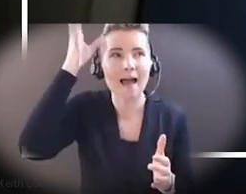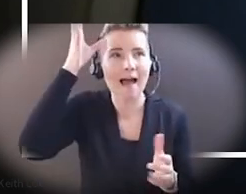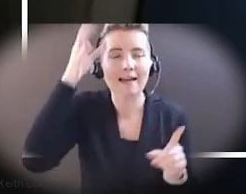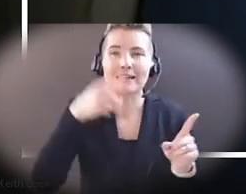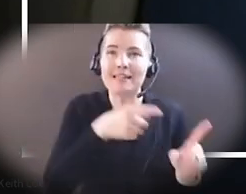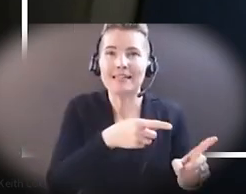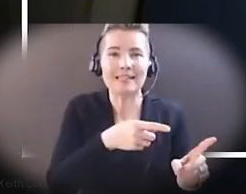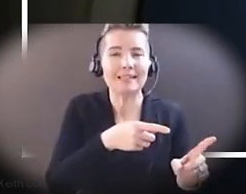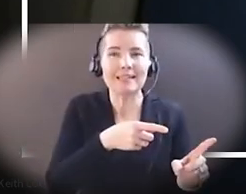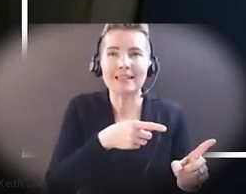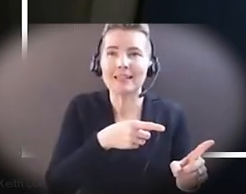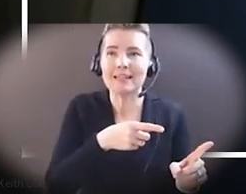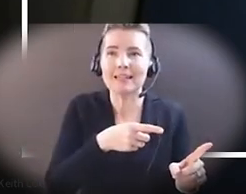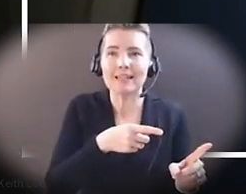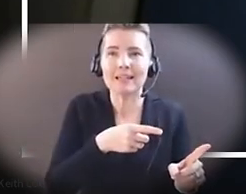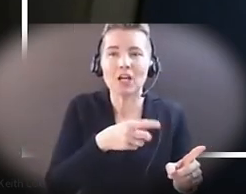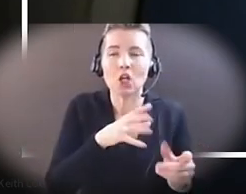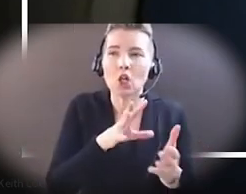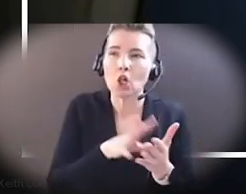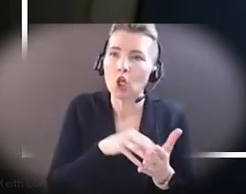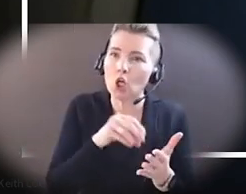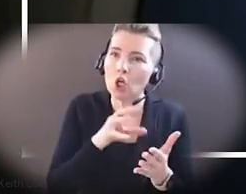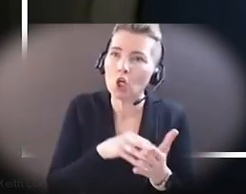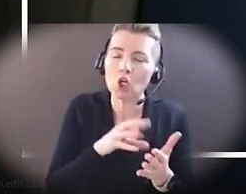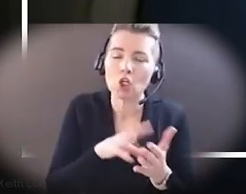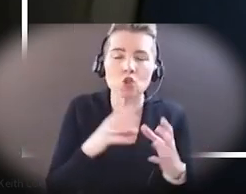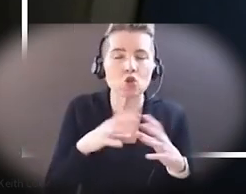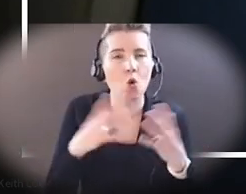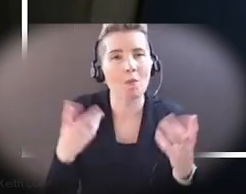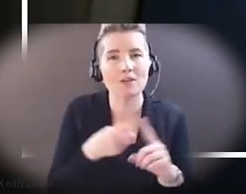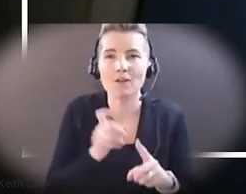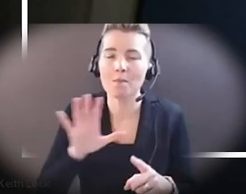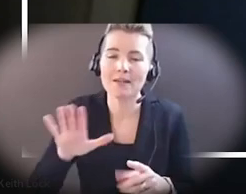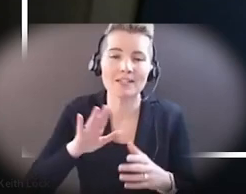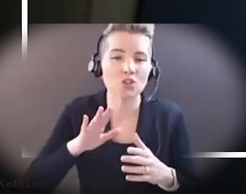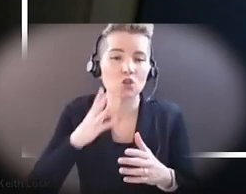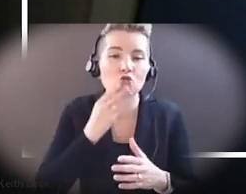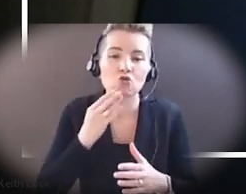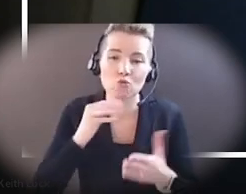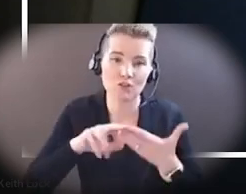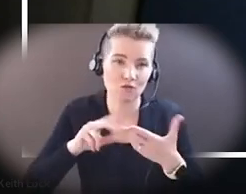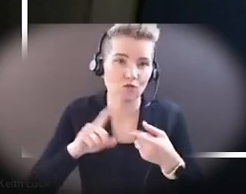he learned a lot from his Jewish friends and things like that.